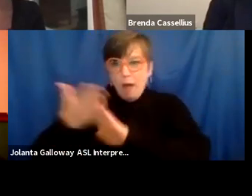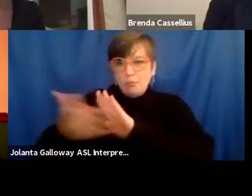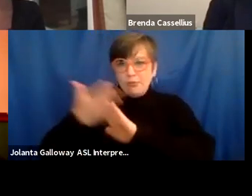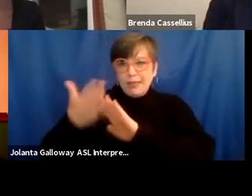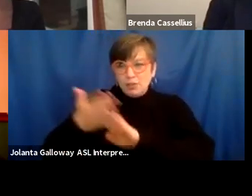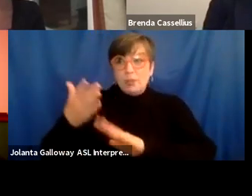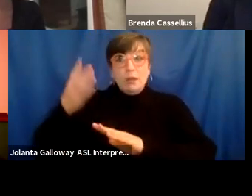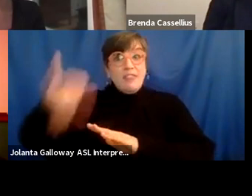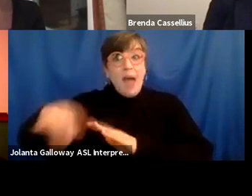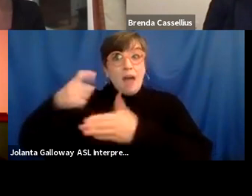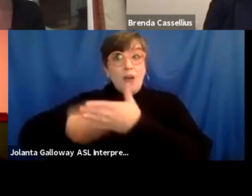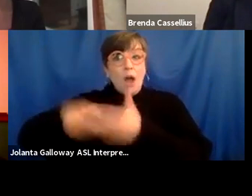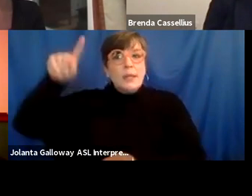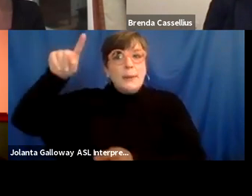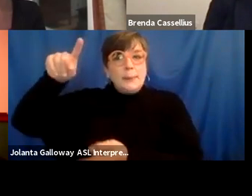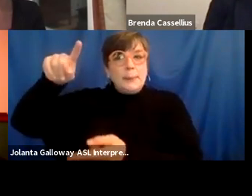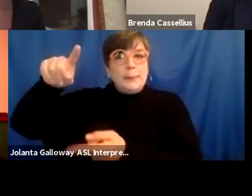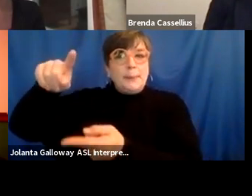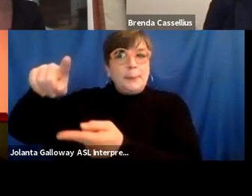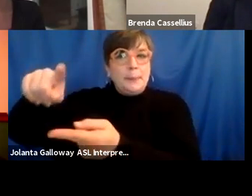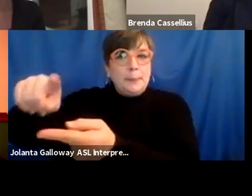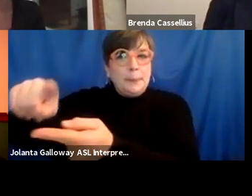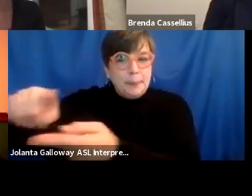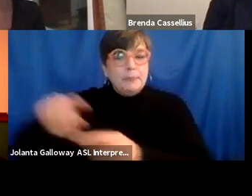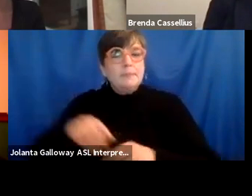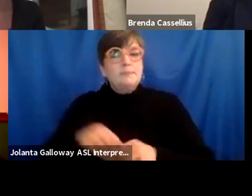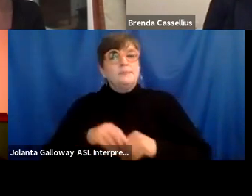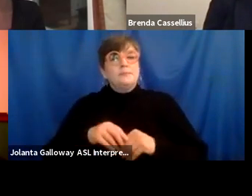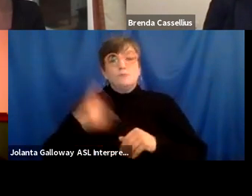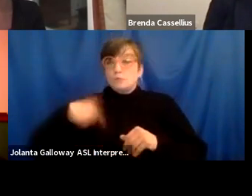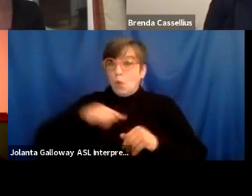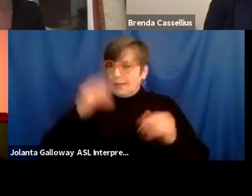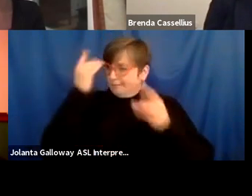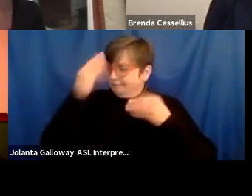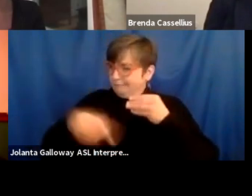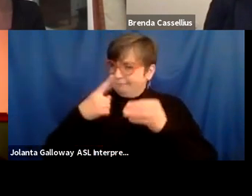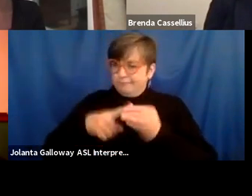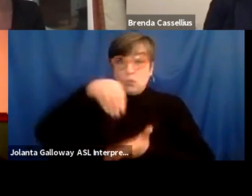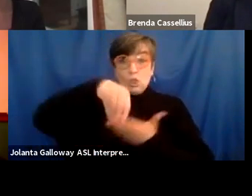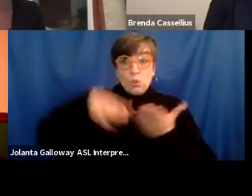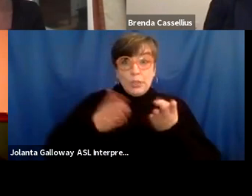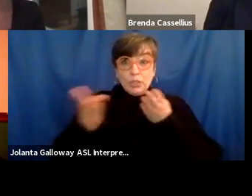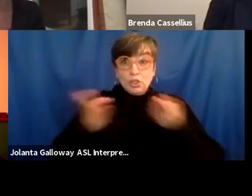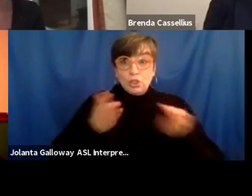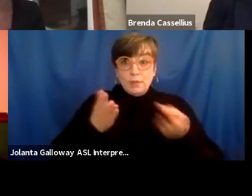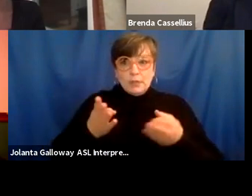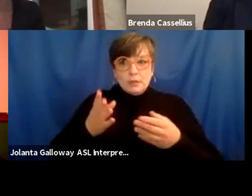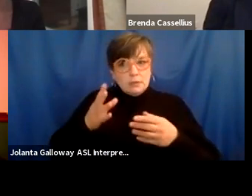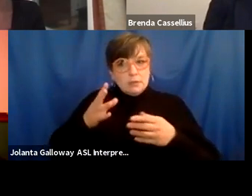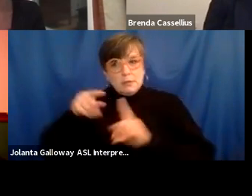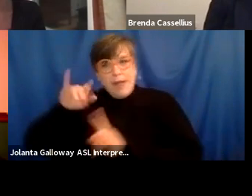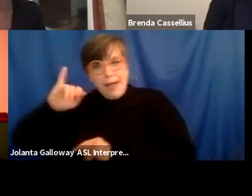our costs. And so we're also thinking about things like investments in student services outside of the IEP